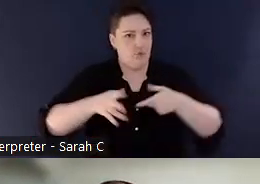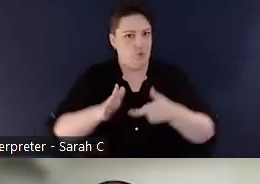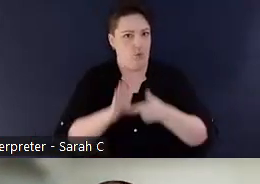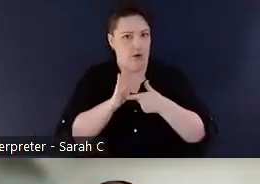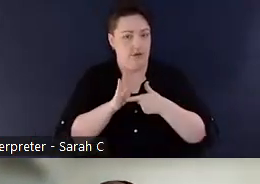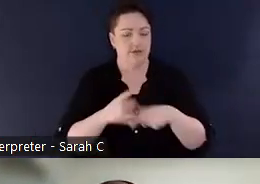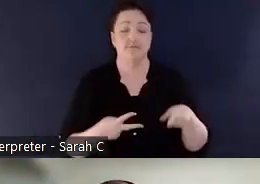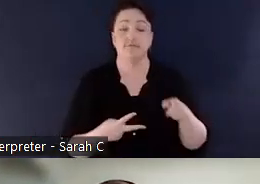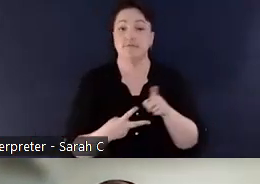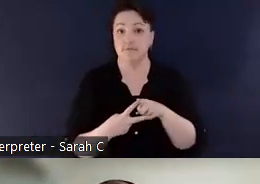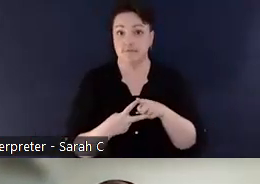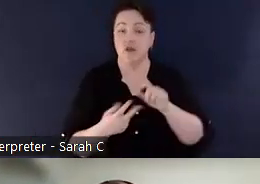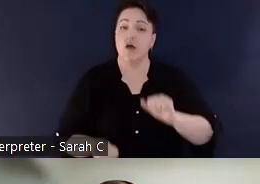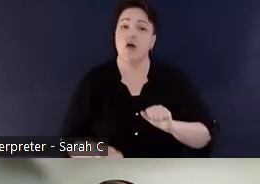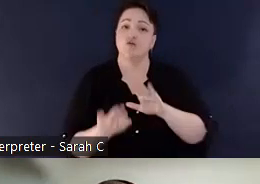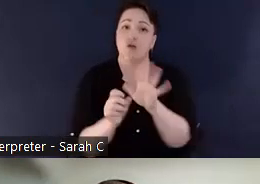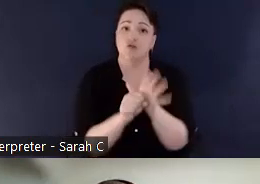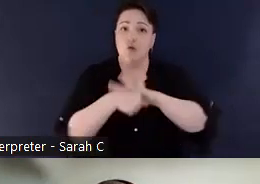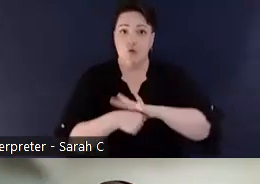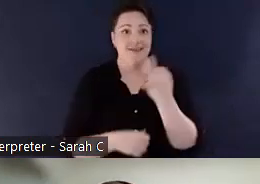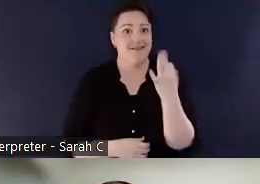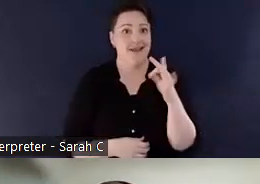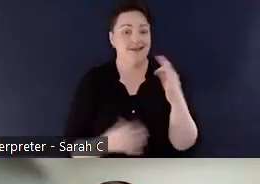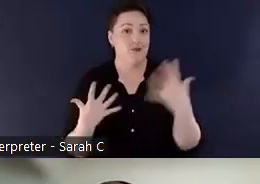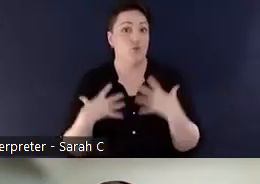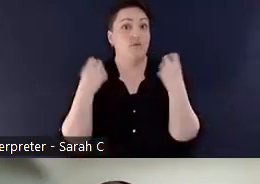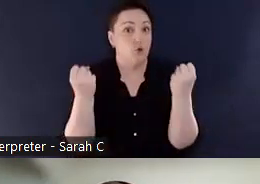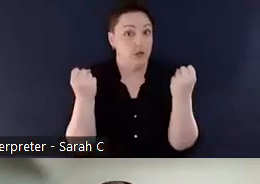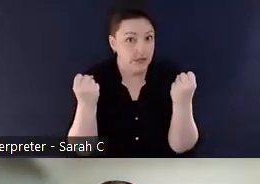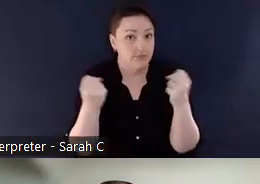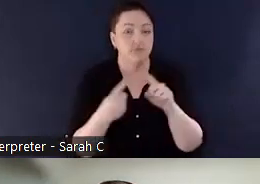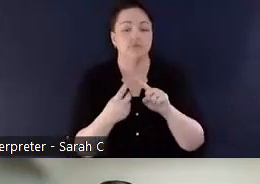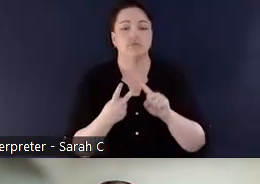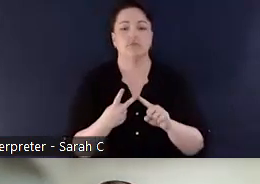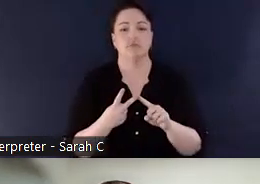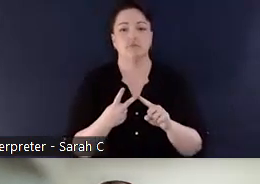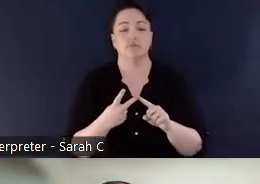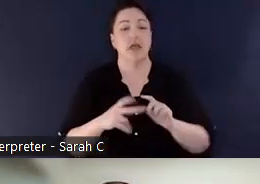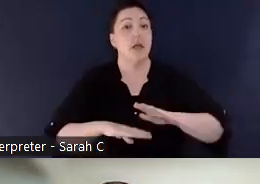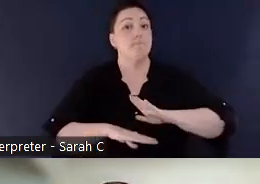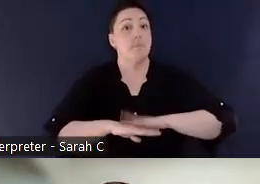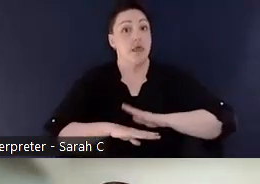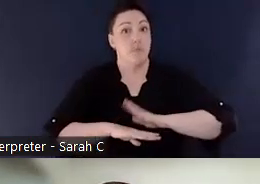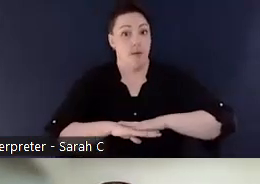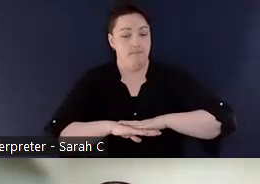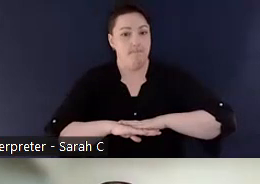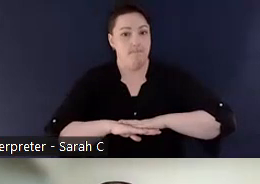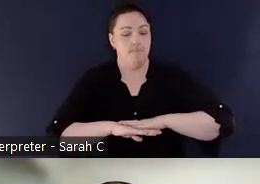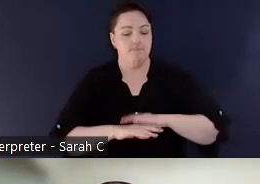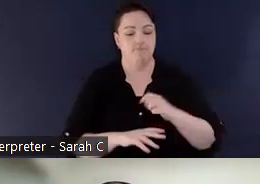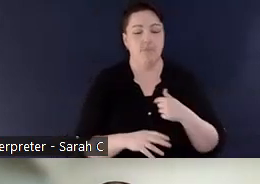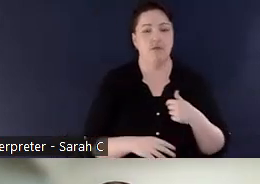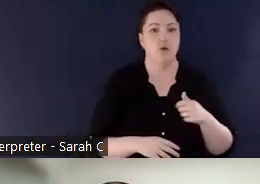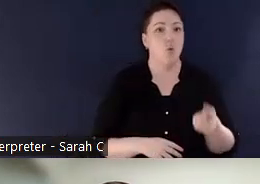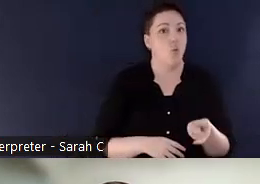projects must address COVID-19 recovery and address a minimum of 1 of the following objectives that you